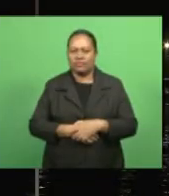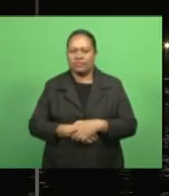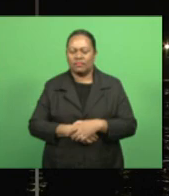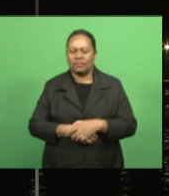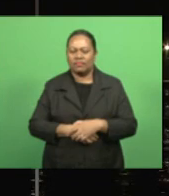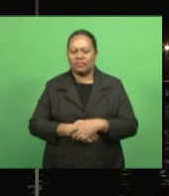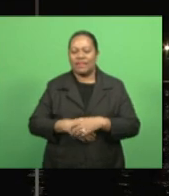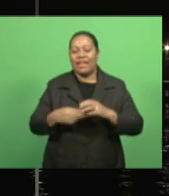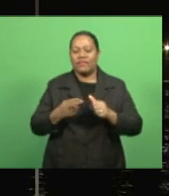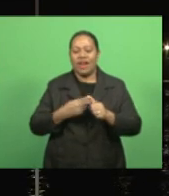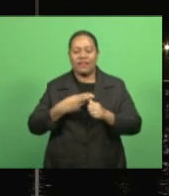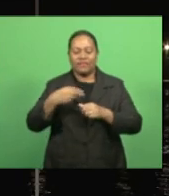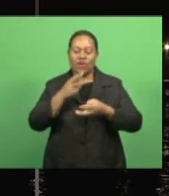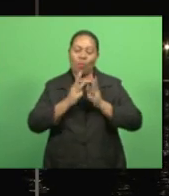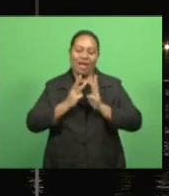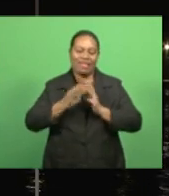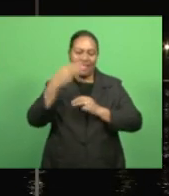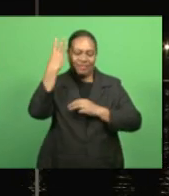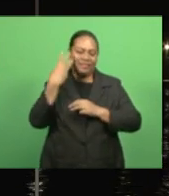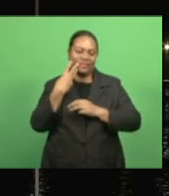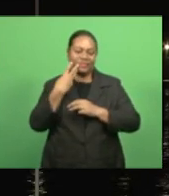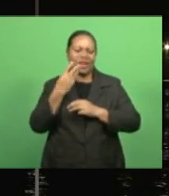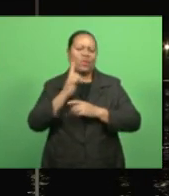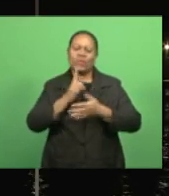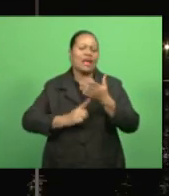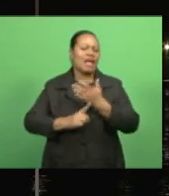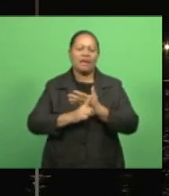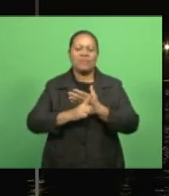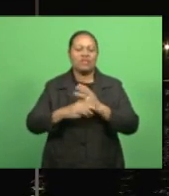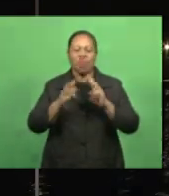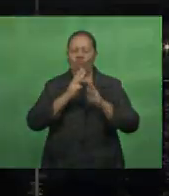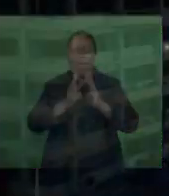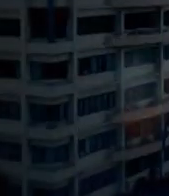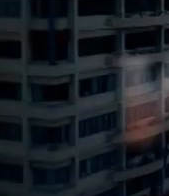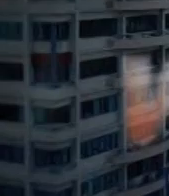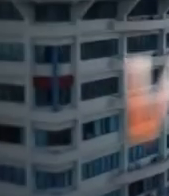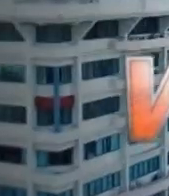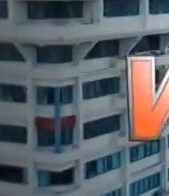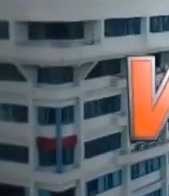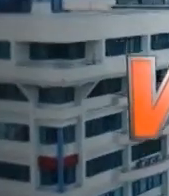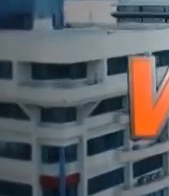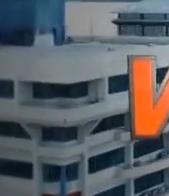And our favourite weather lady is here to tell you more about what to expect from the weather world.